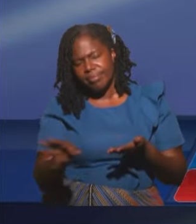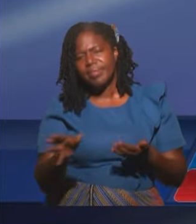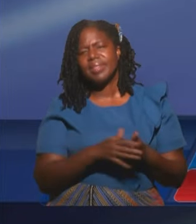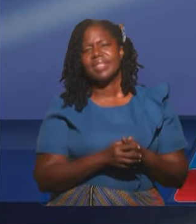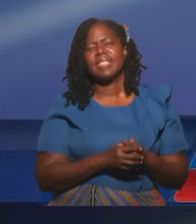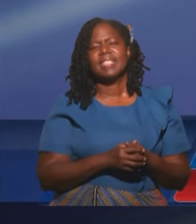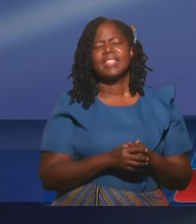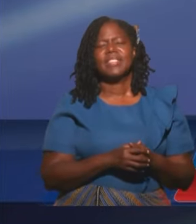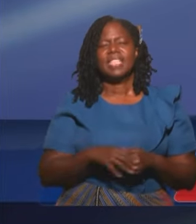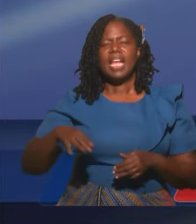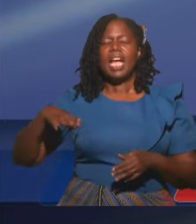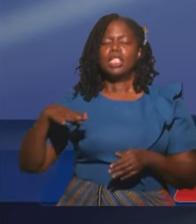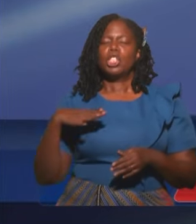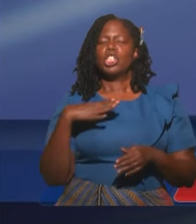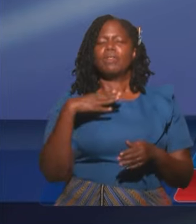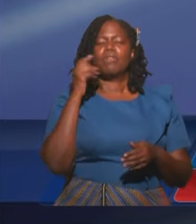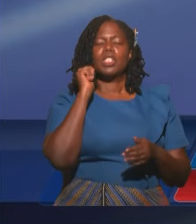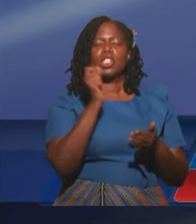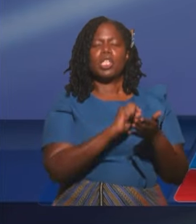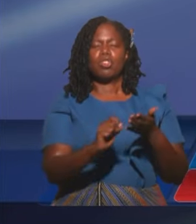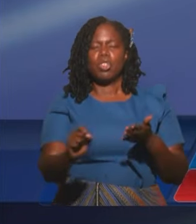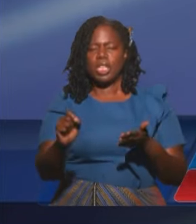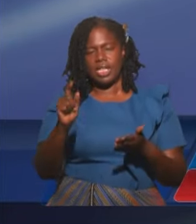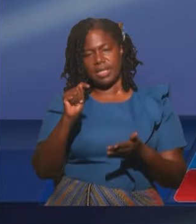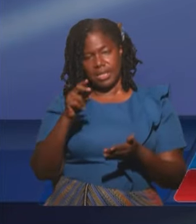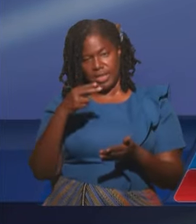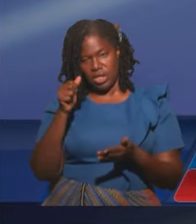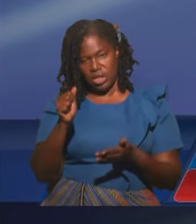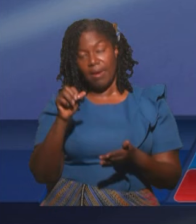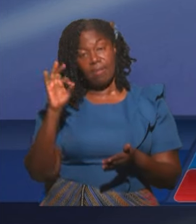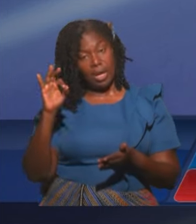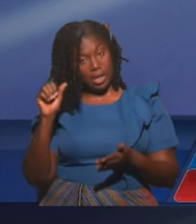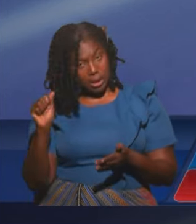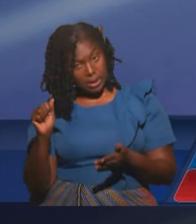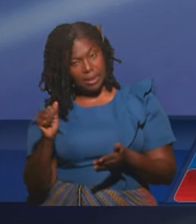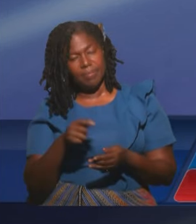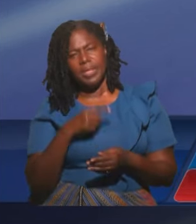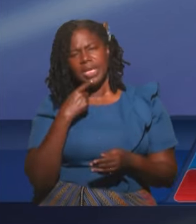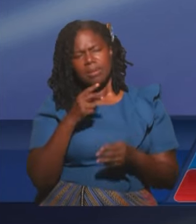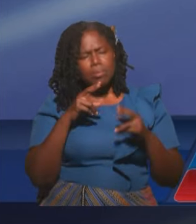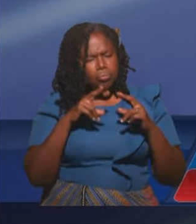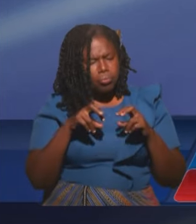The Chief Secretary said extensive studies on the effects of the marine life, coral reefs and